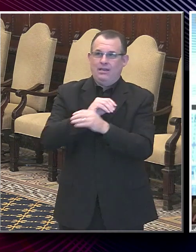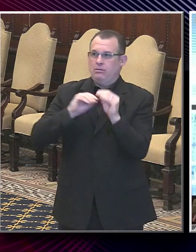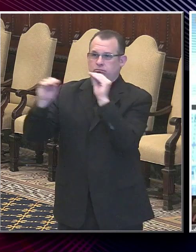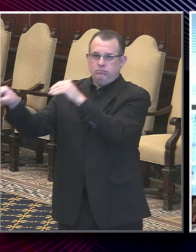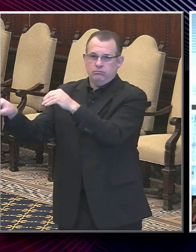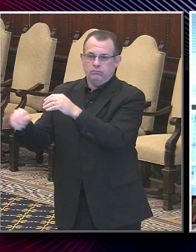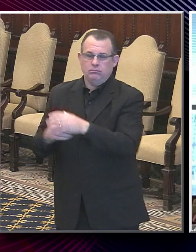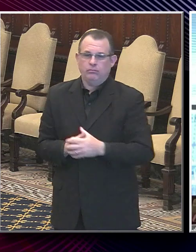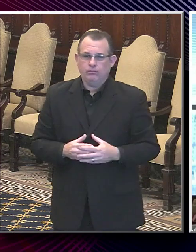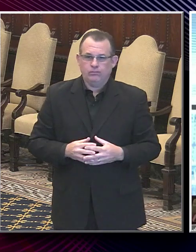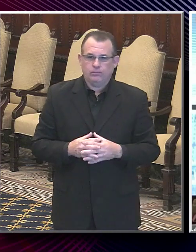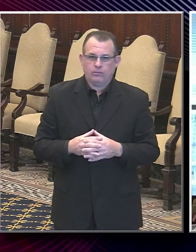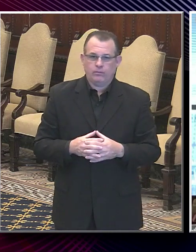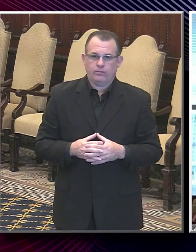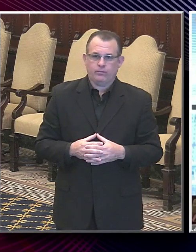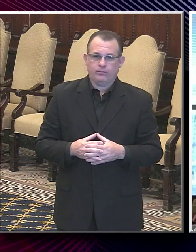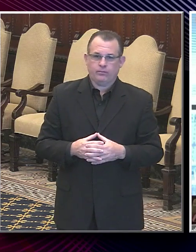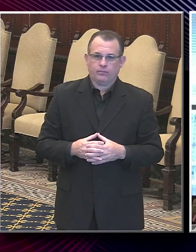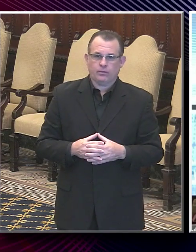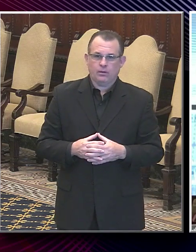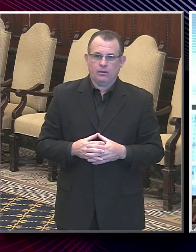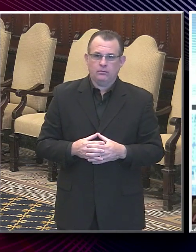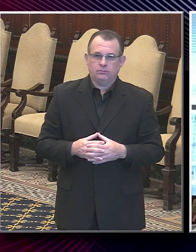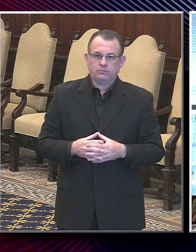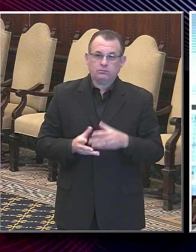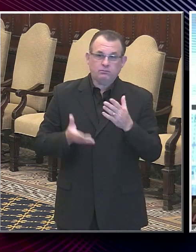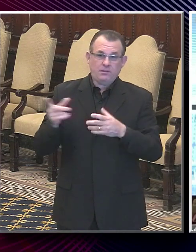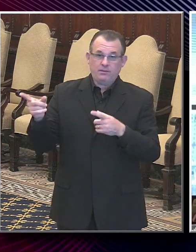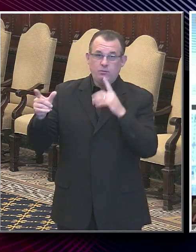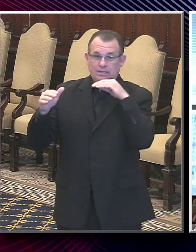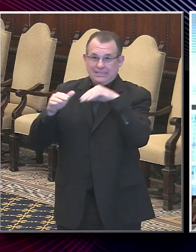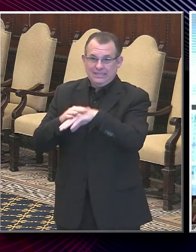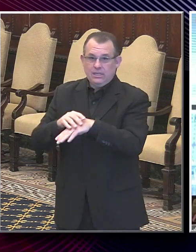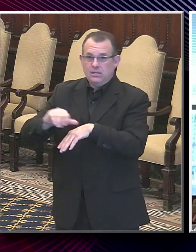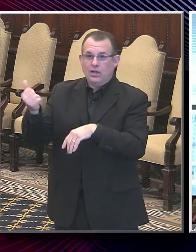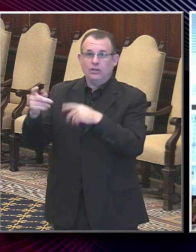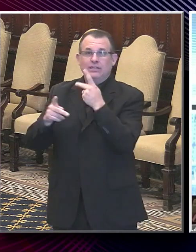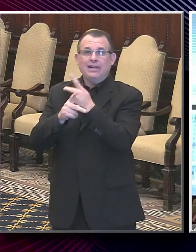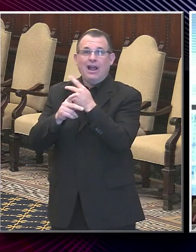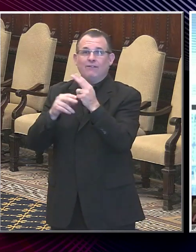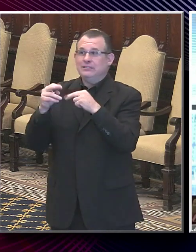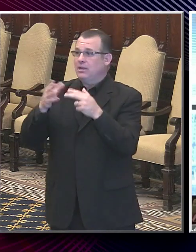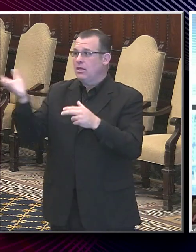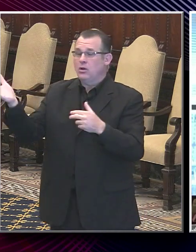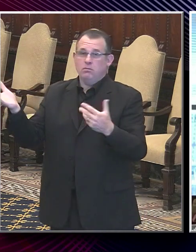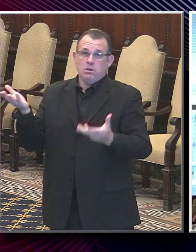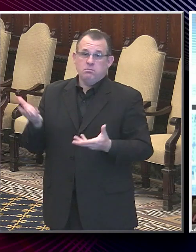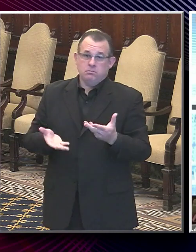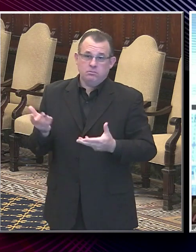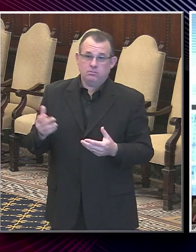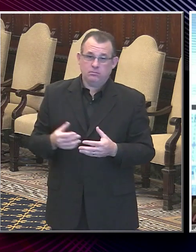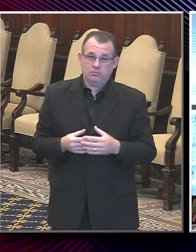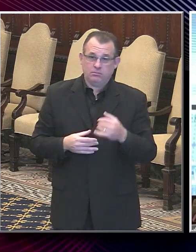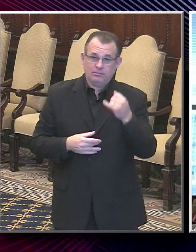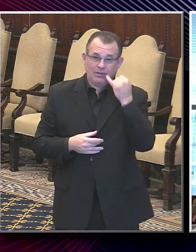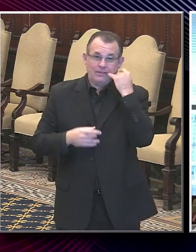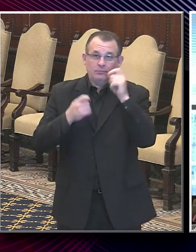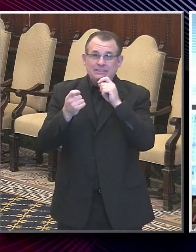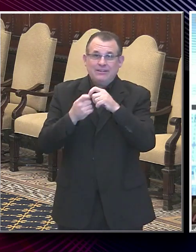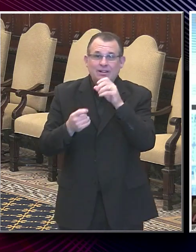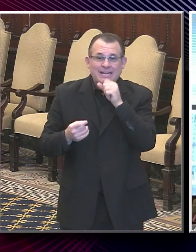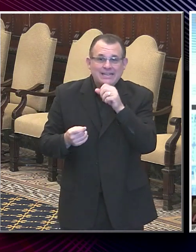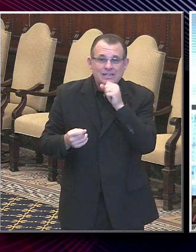also that may have entered into congregate care facilities if they were of an appropriate age and hadn't tested positive as